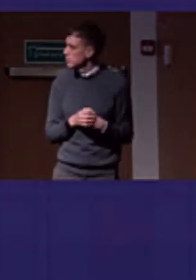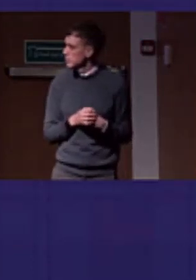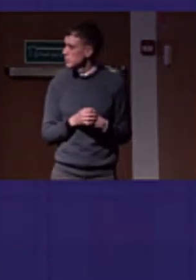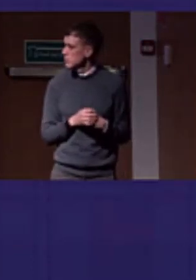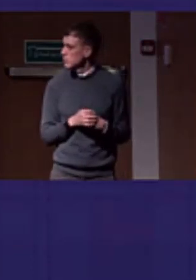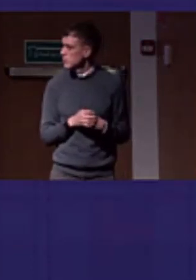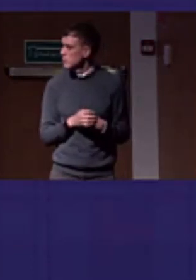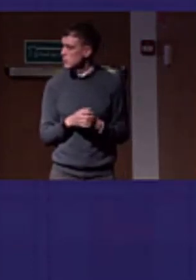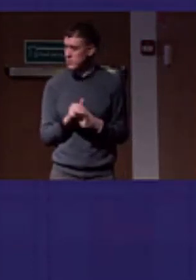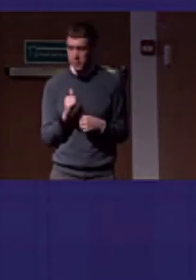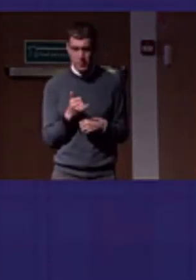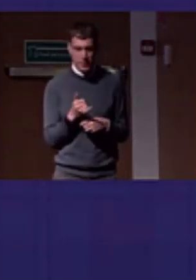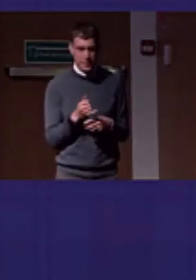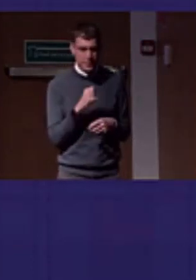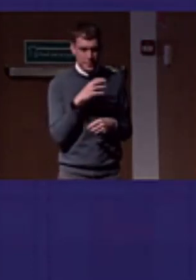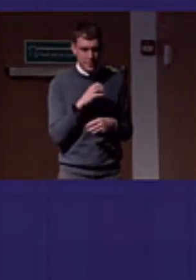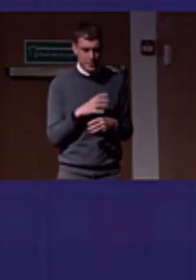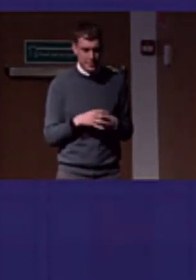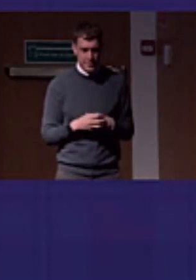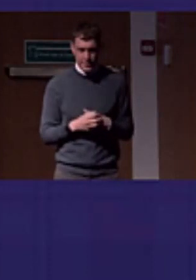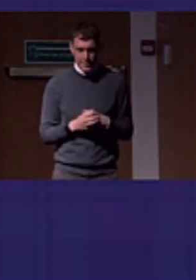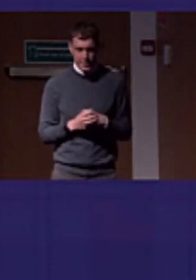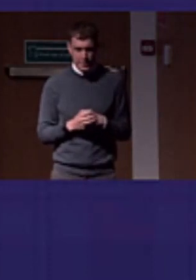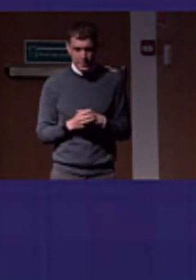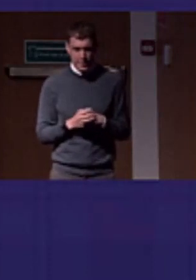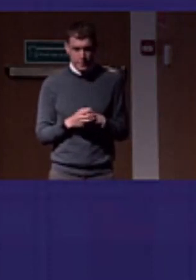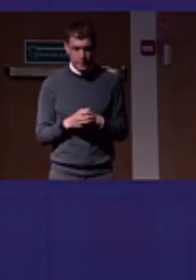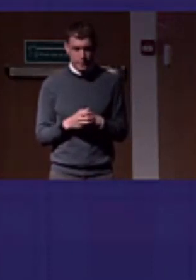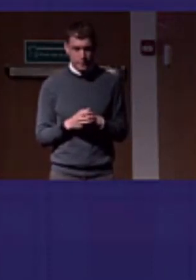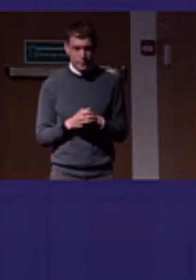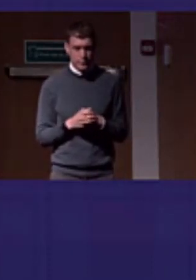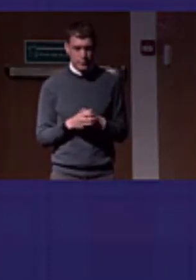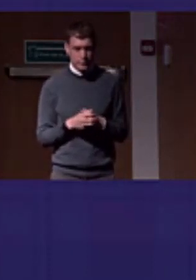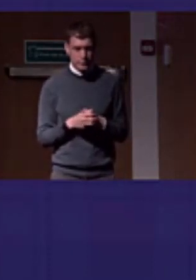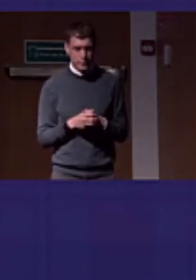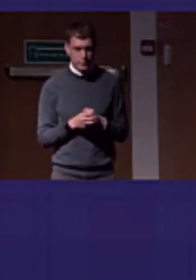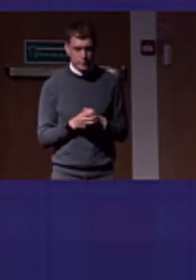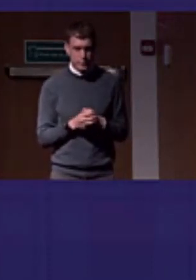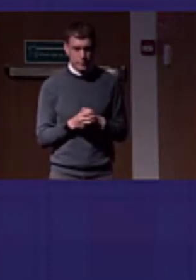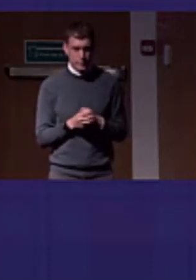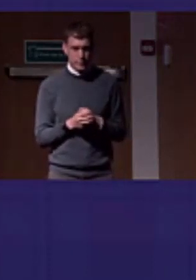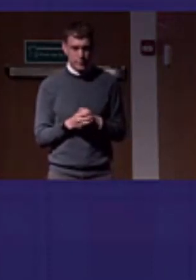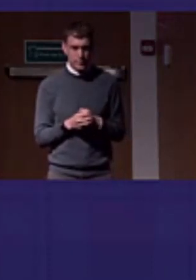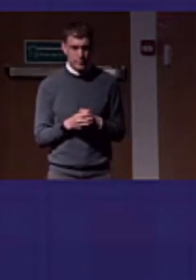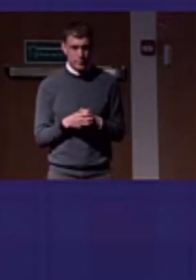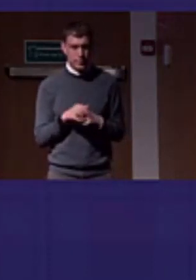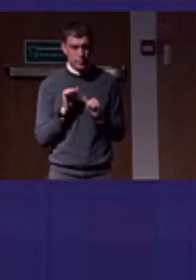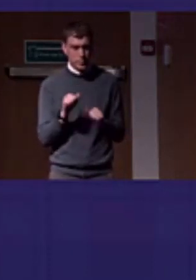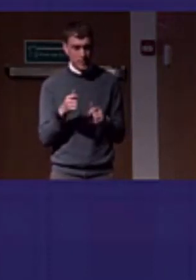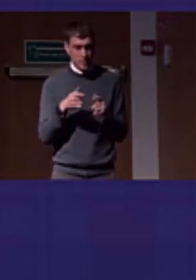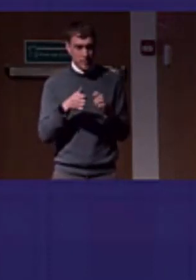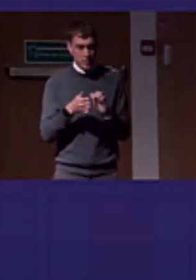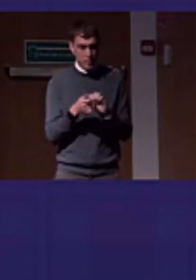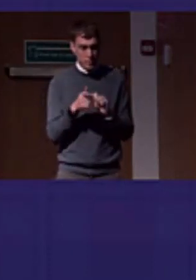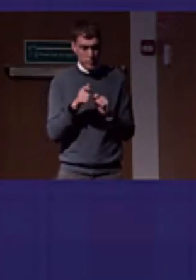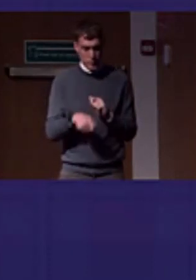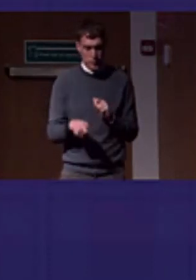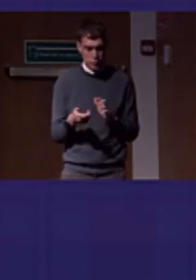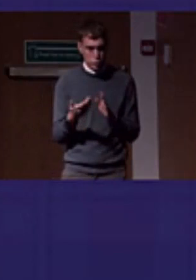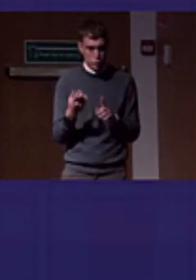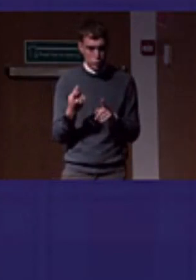Summit maybe on a Saturday if you were there. Okay, don't act like a therapist. Be your helpful friend, right? Be that person's like, you can talk to